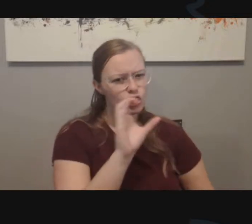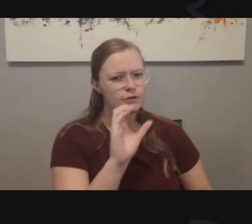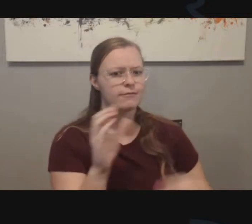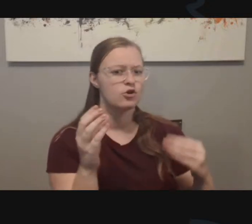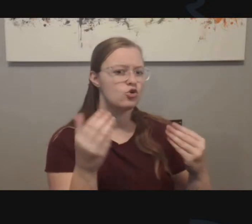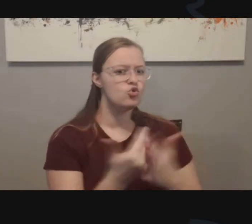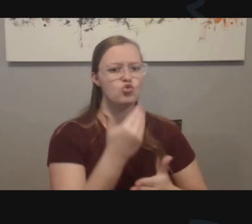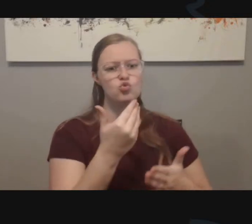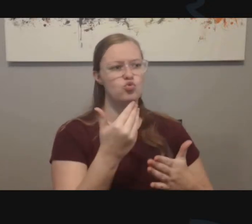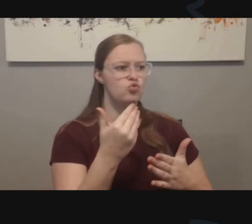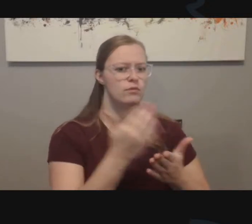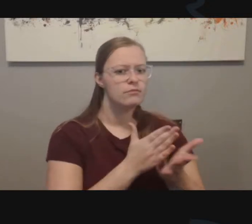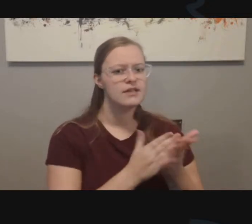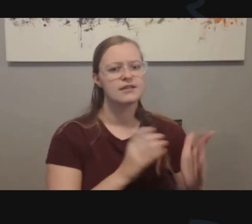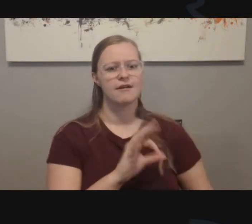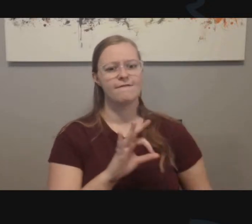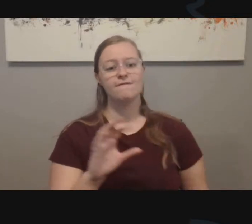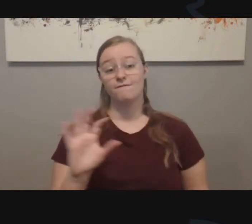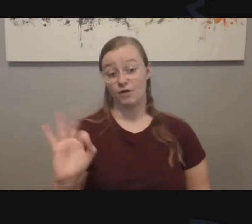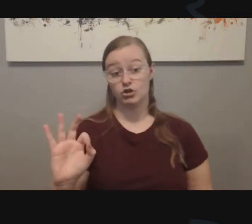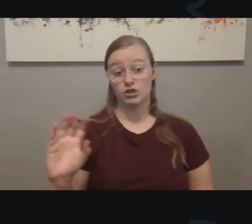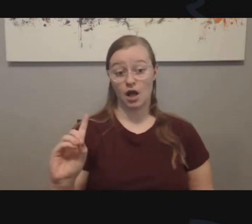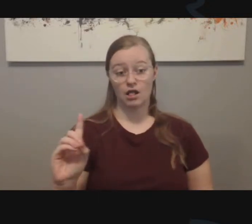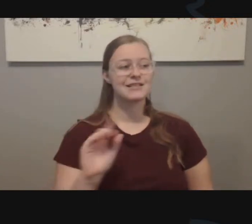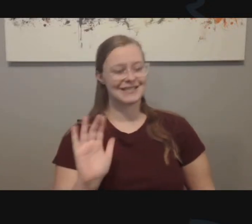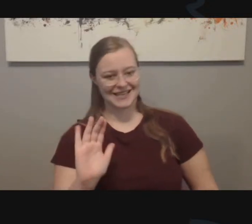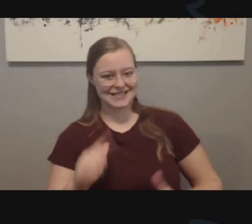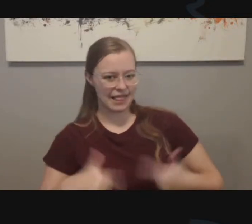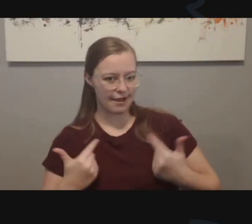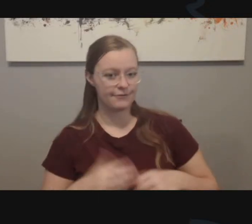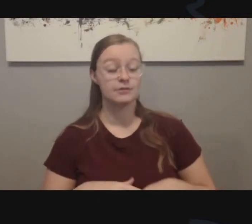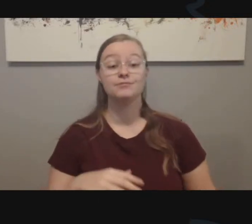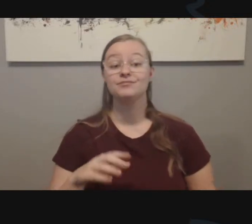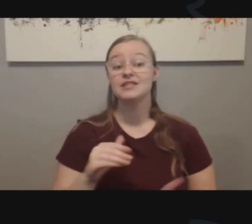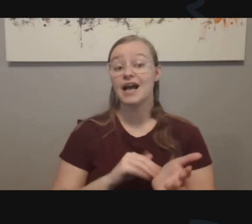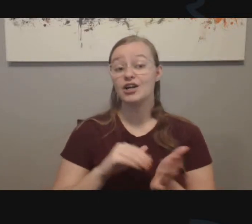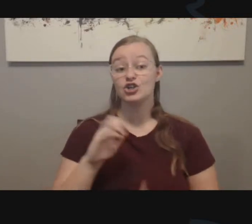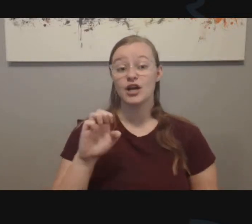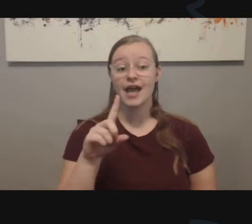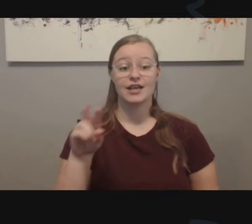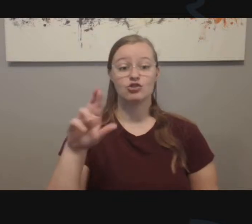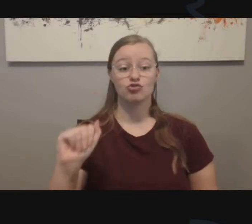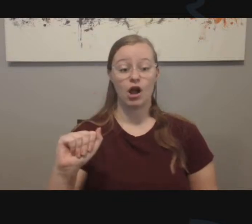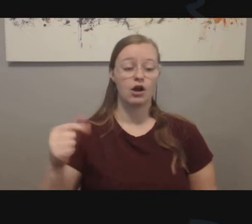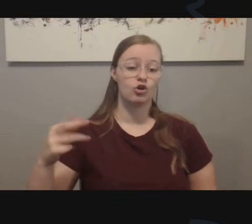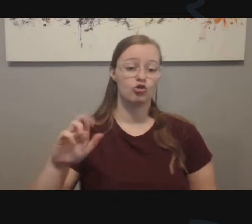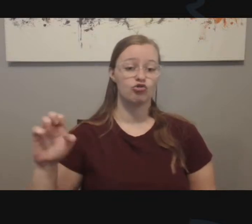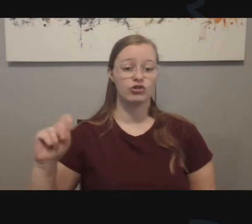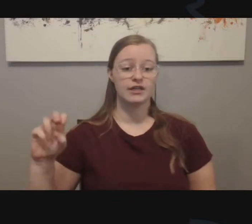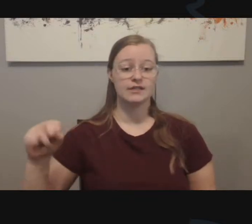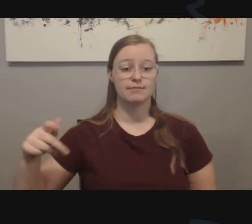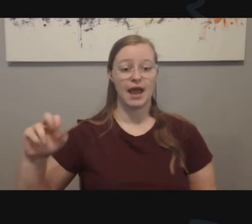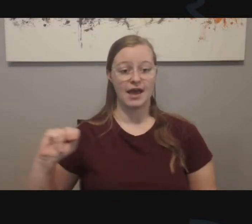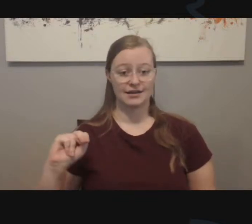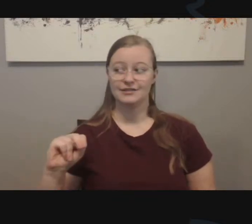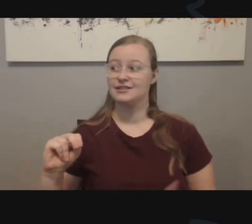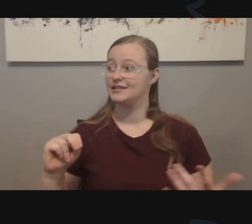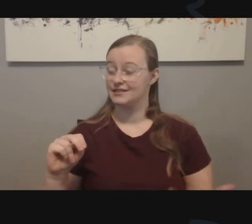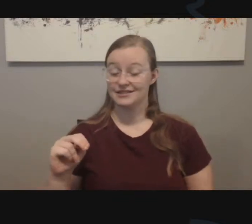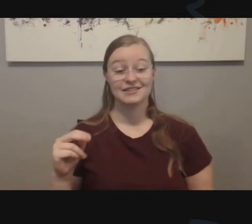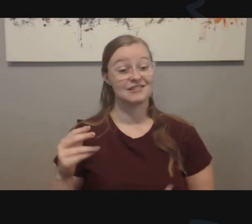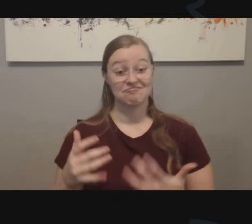of Frederick Douglass's long life. Dr. Ezra Greenspan is the Edmund and Louise Kahn Chair